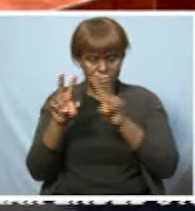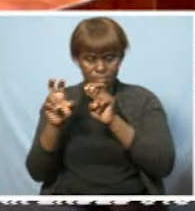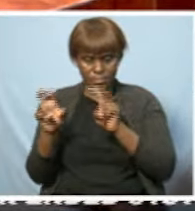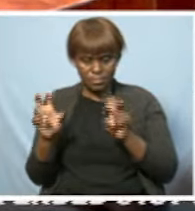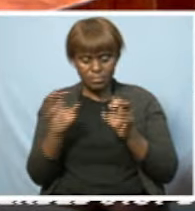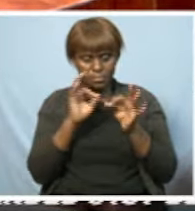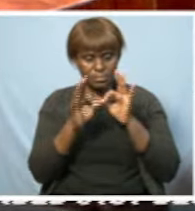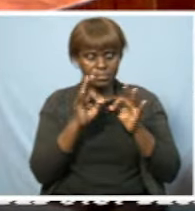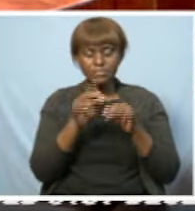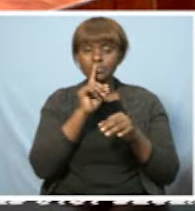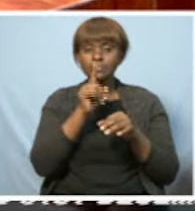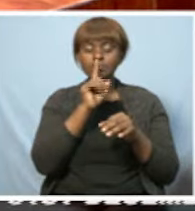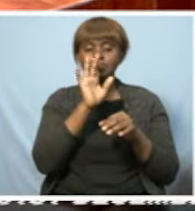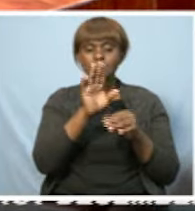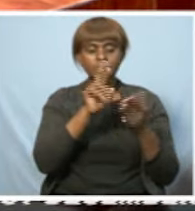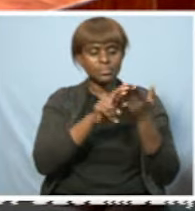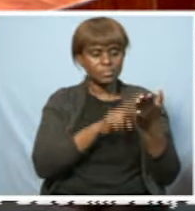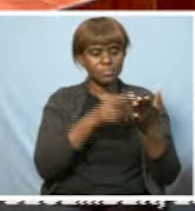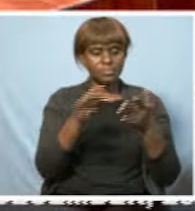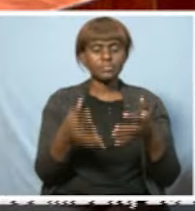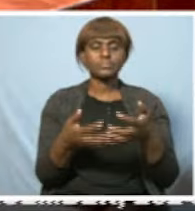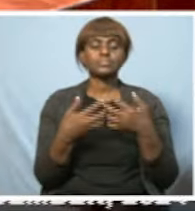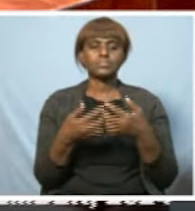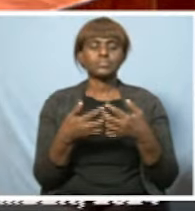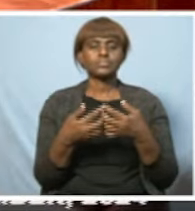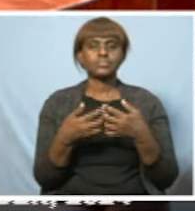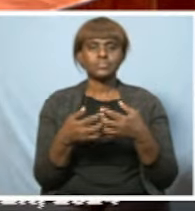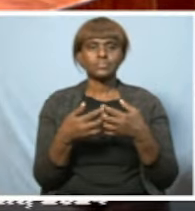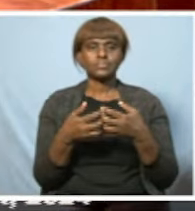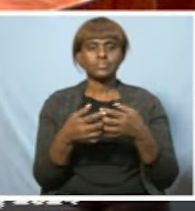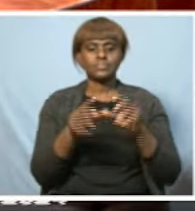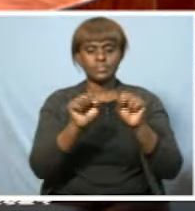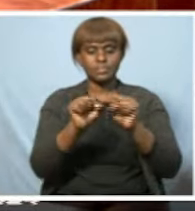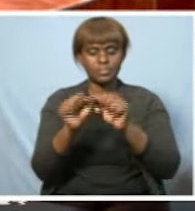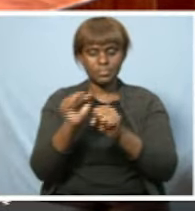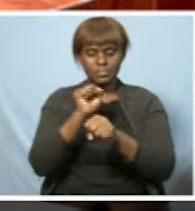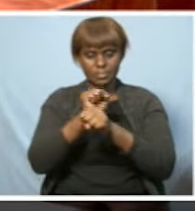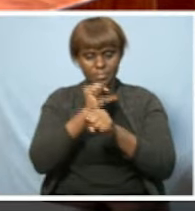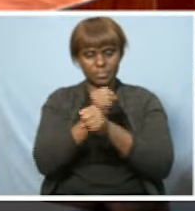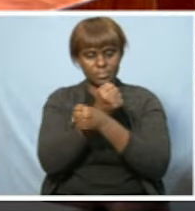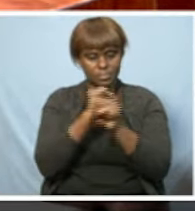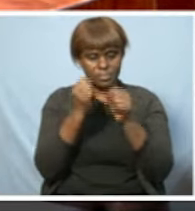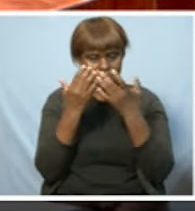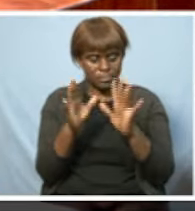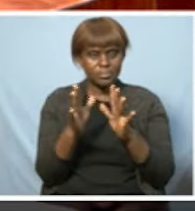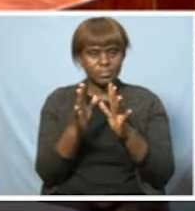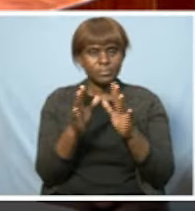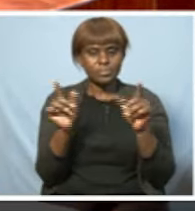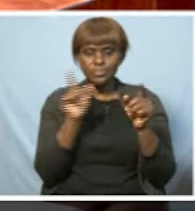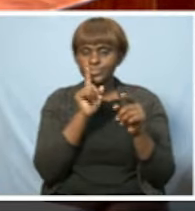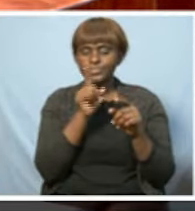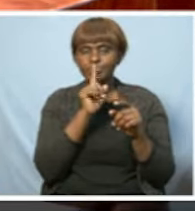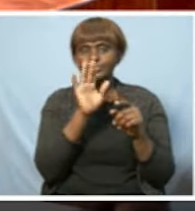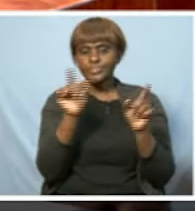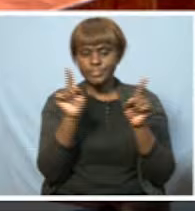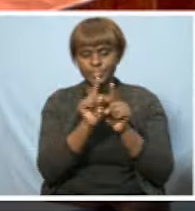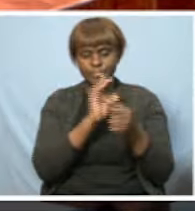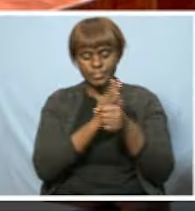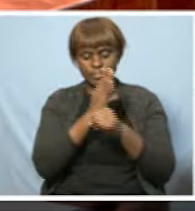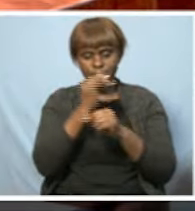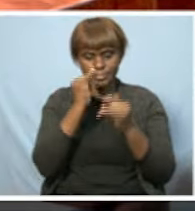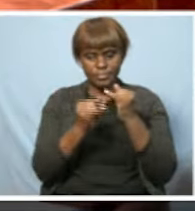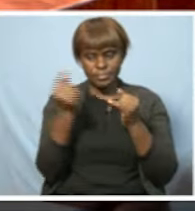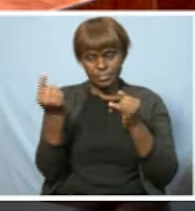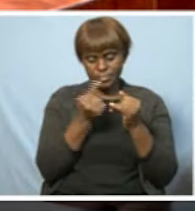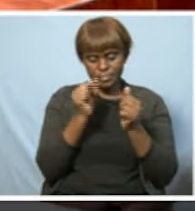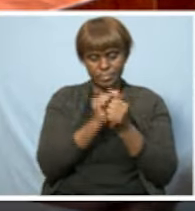if indeed the report of engineering confirming the works done is true, and then you come up with your